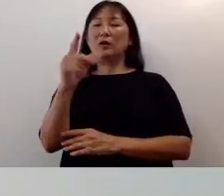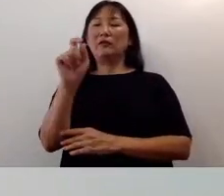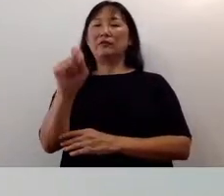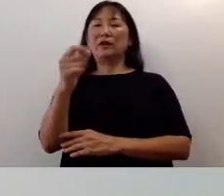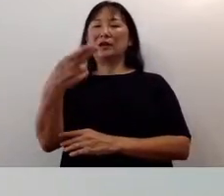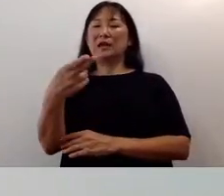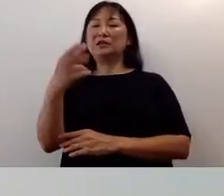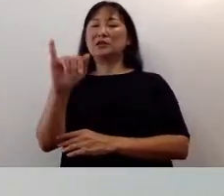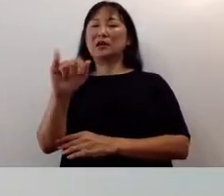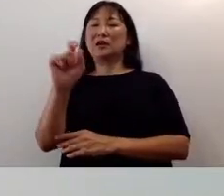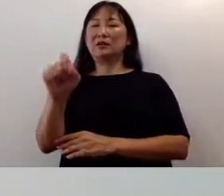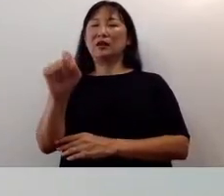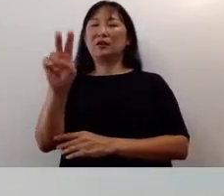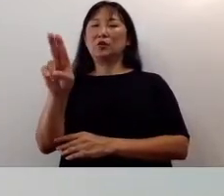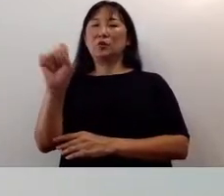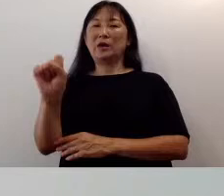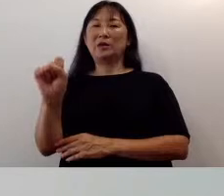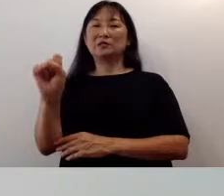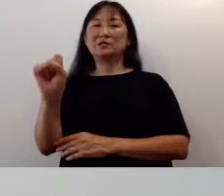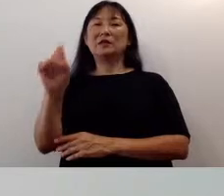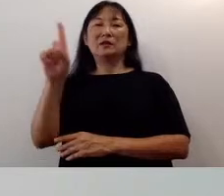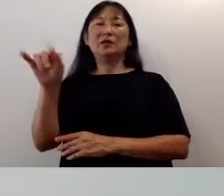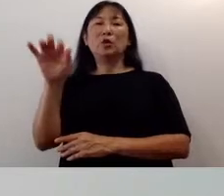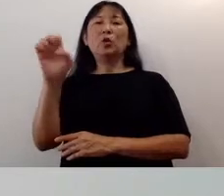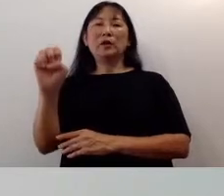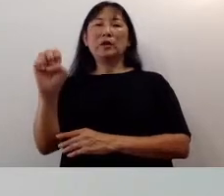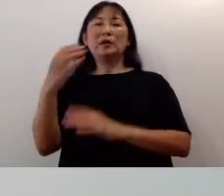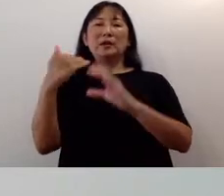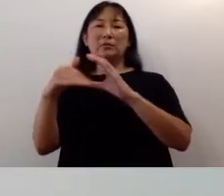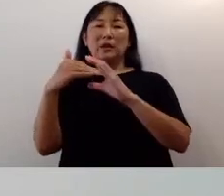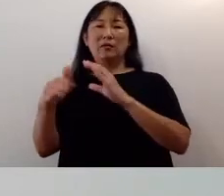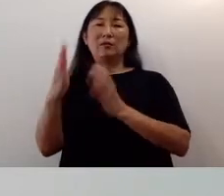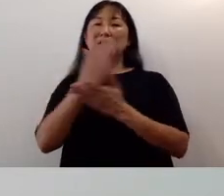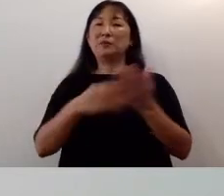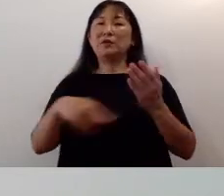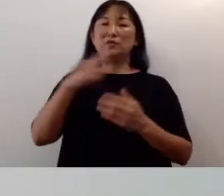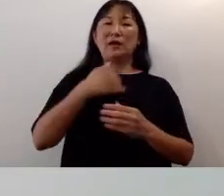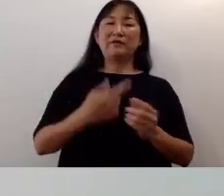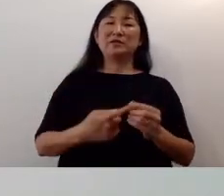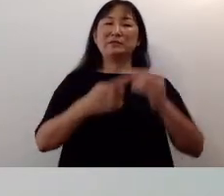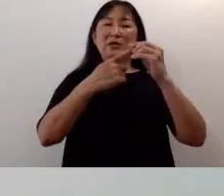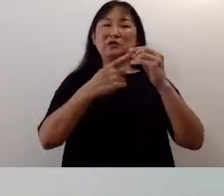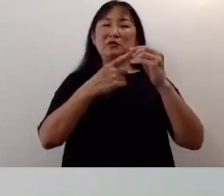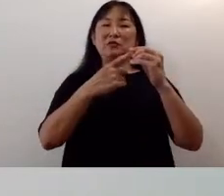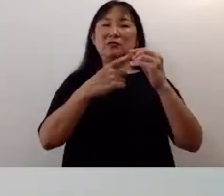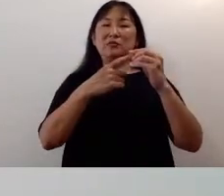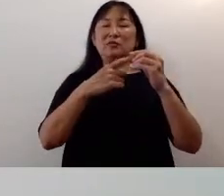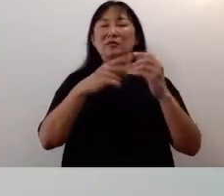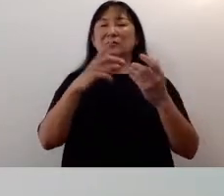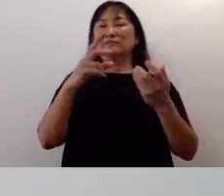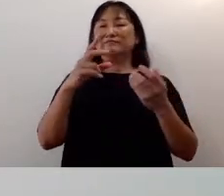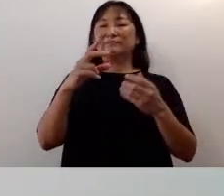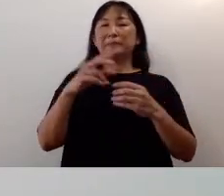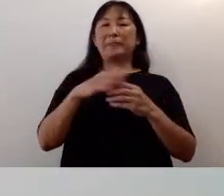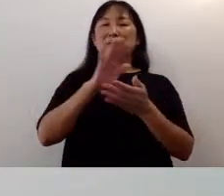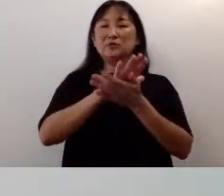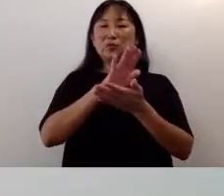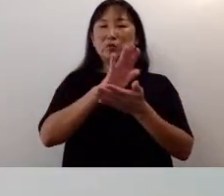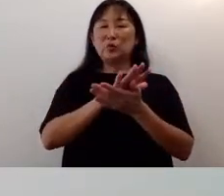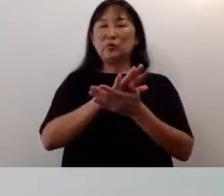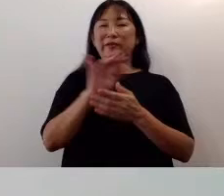k12.hi.us email account. Now, some of you have specialized school email accounts. For example, it might be